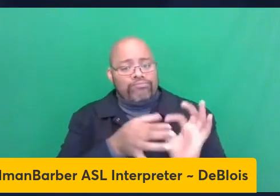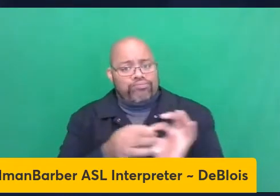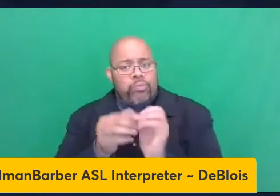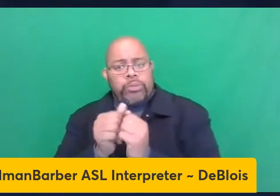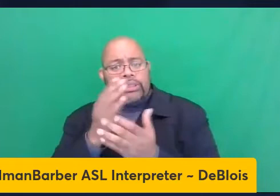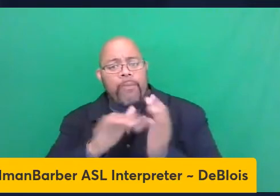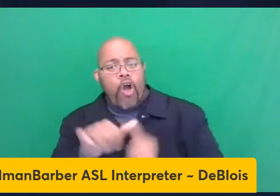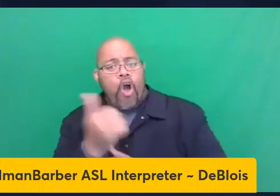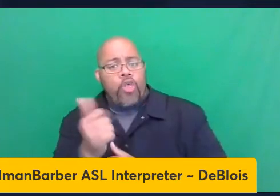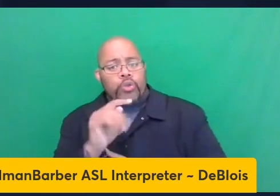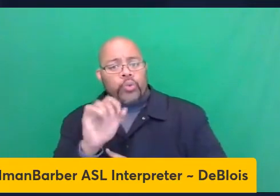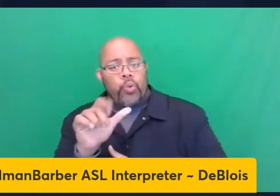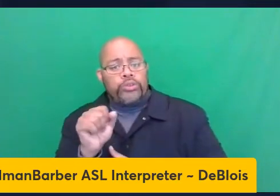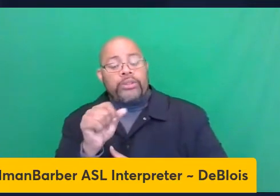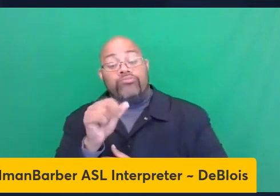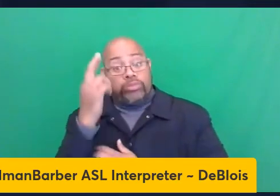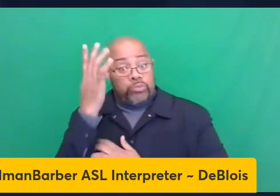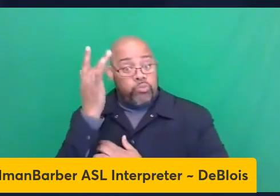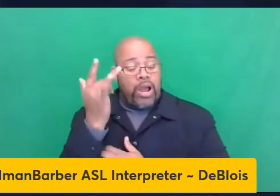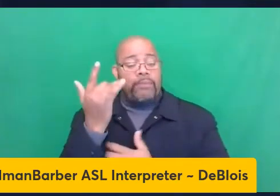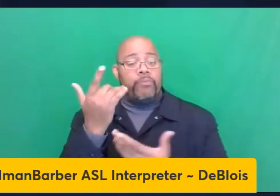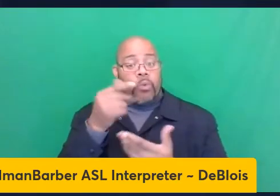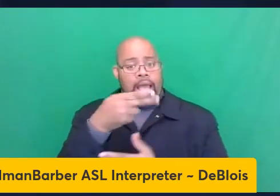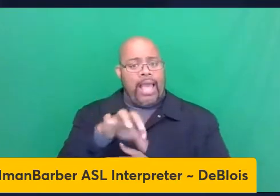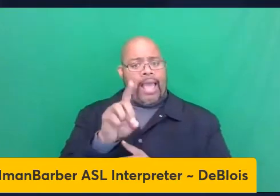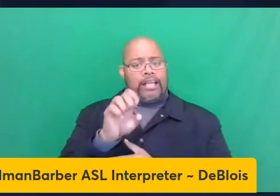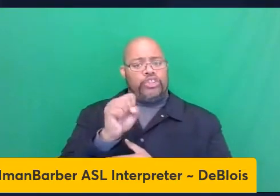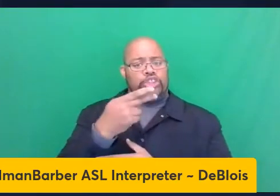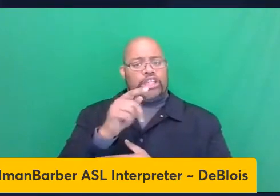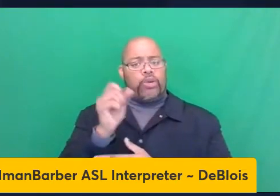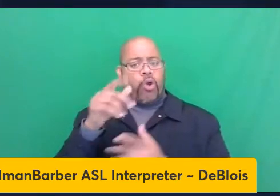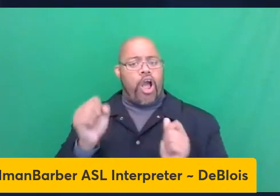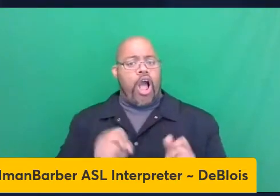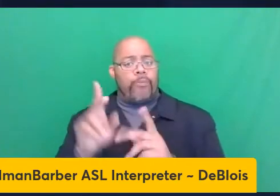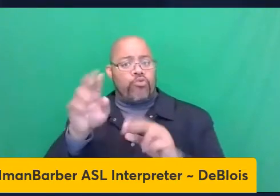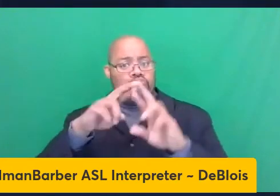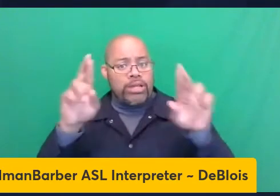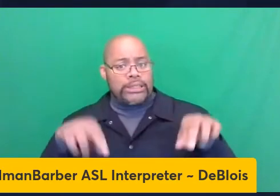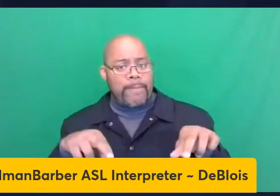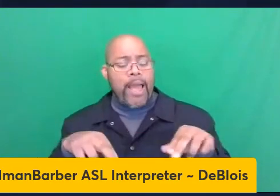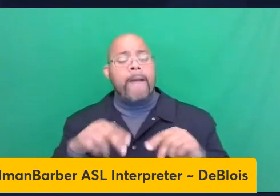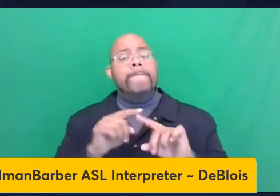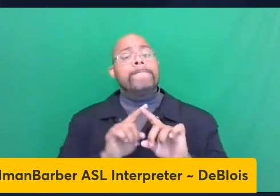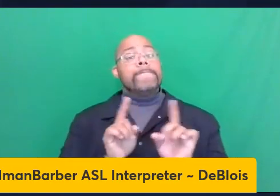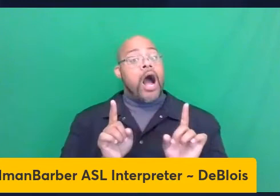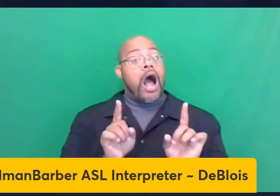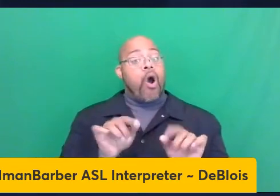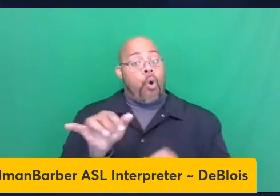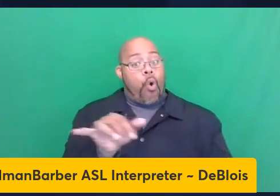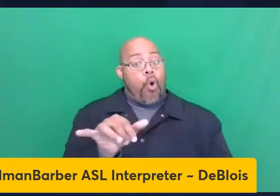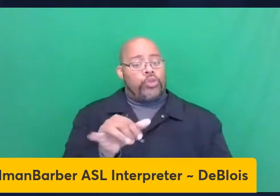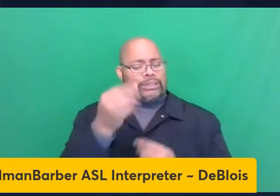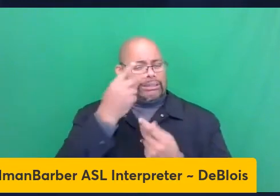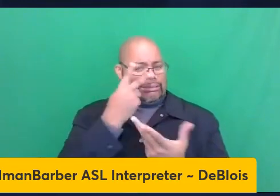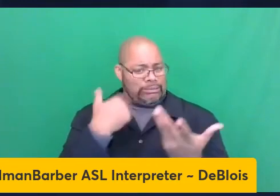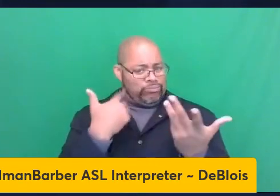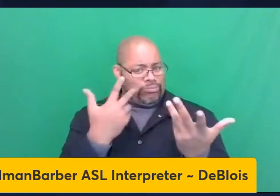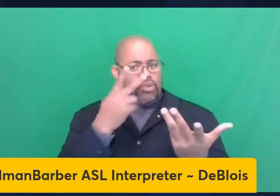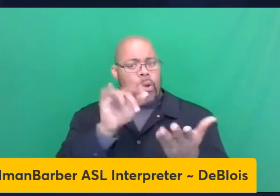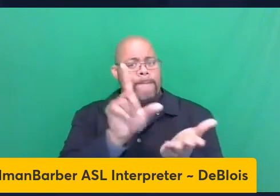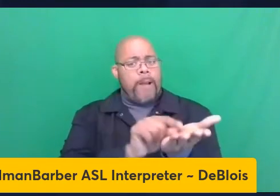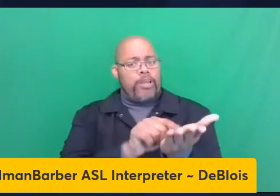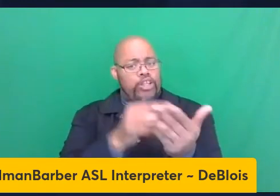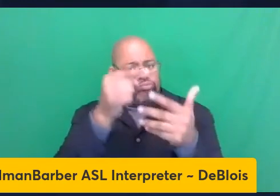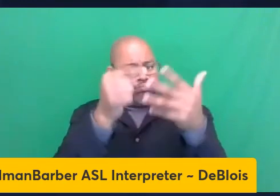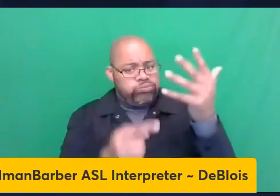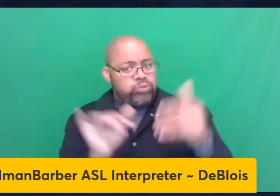these other tools because, like with Handshake, you're going to upload your resume, but also let us see your publications,